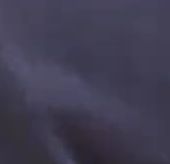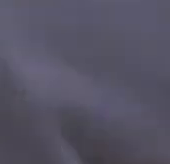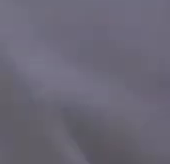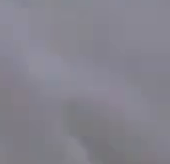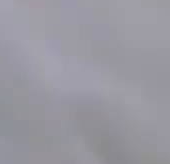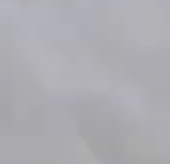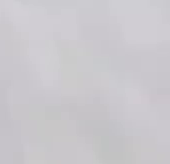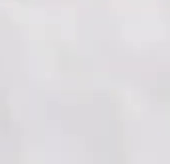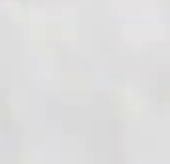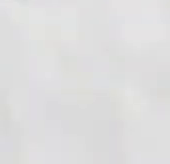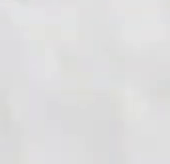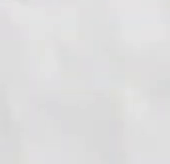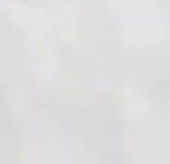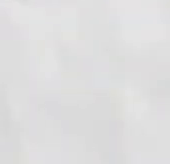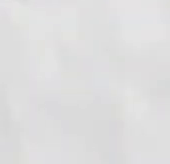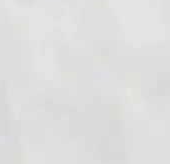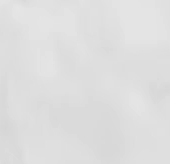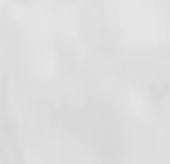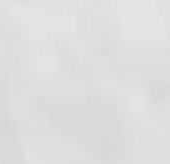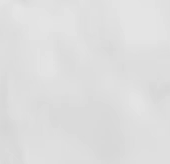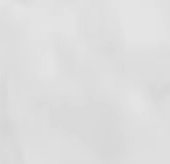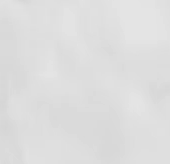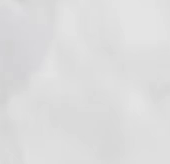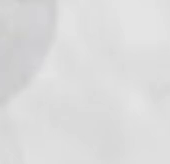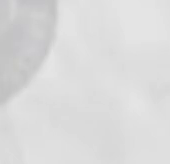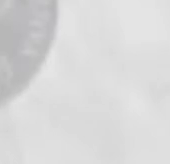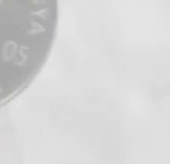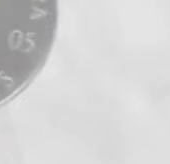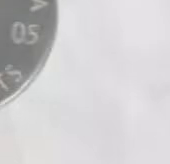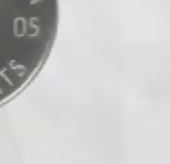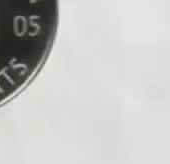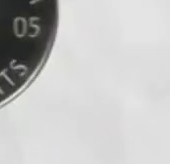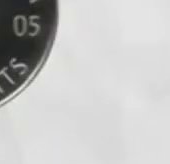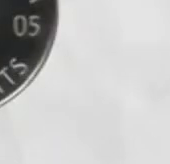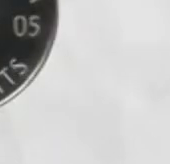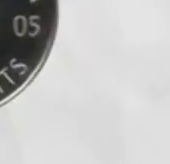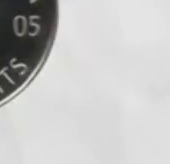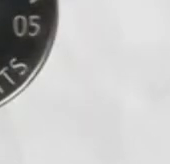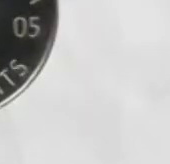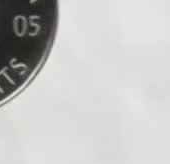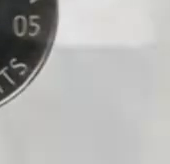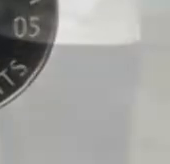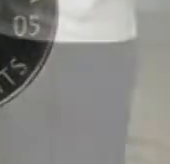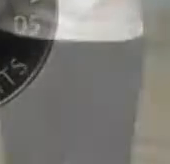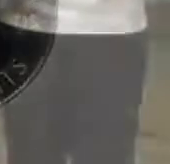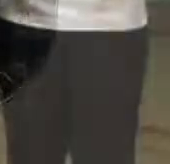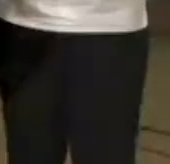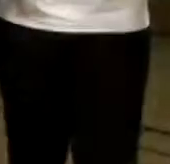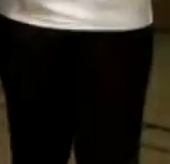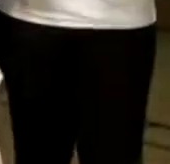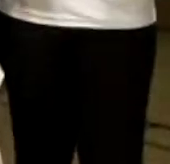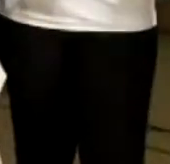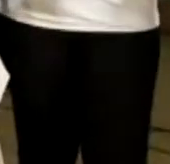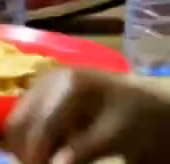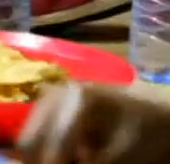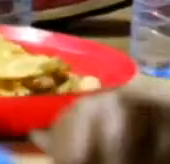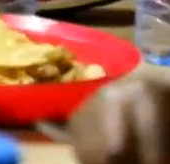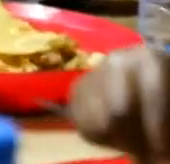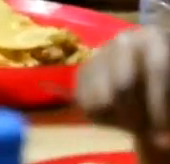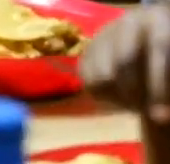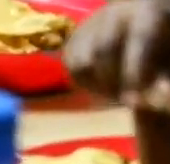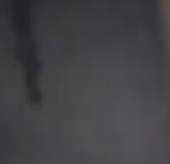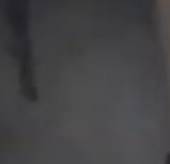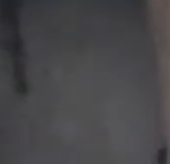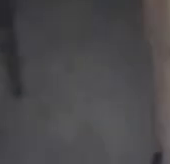By just contributing 1 shilling and 50 cents from your airtime, your generosity can provide access to sanitary pads,